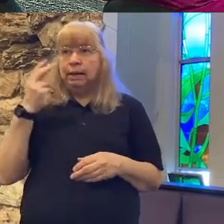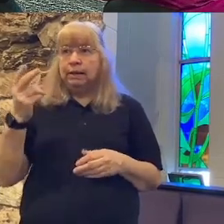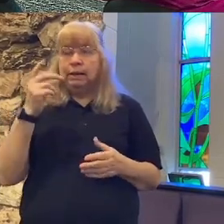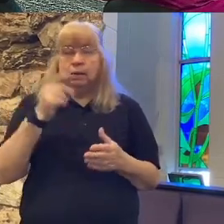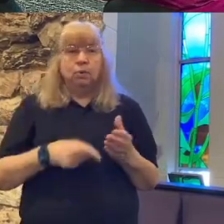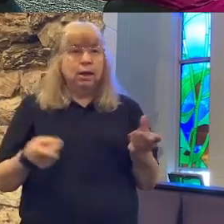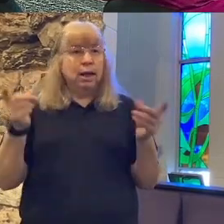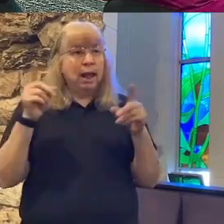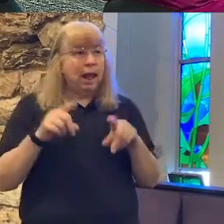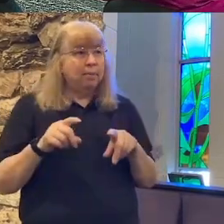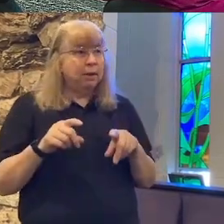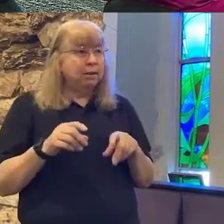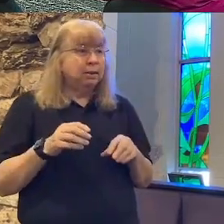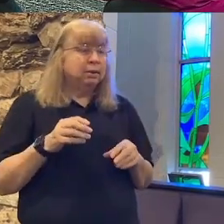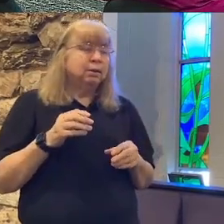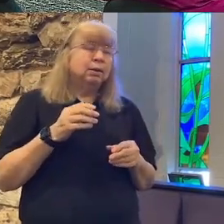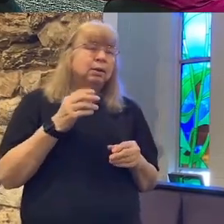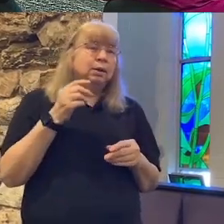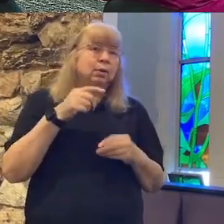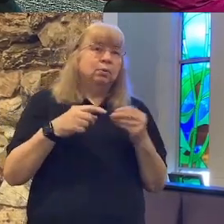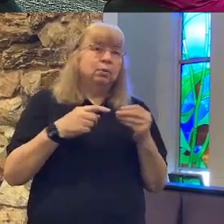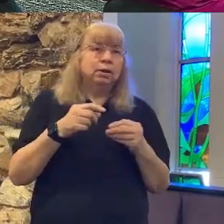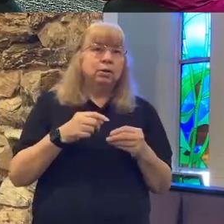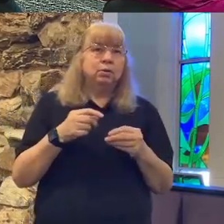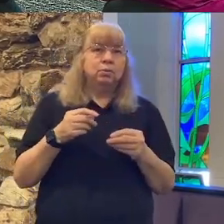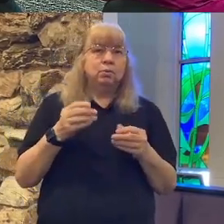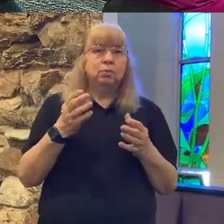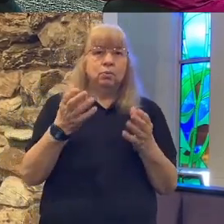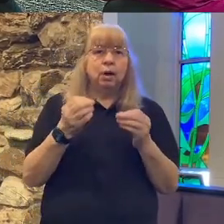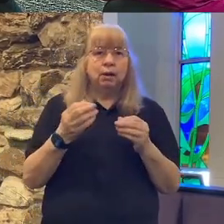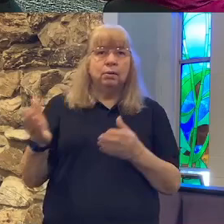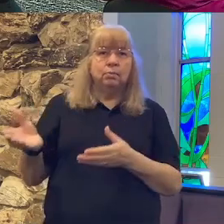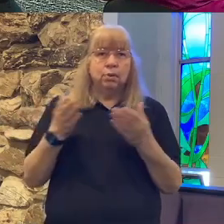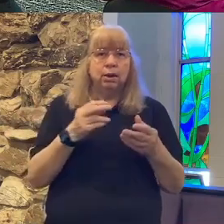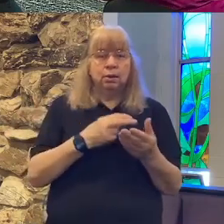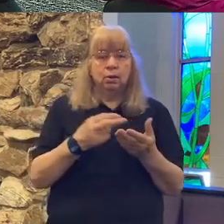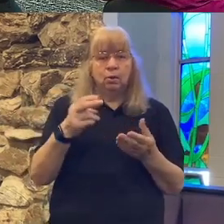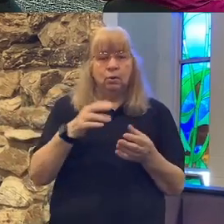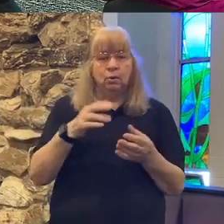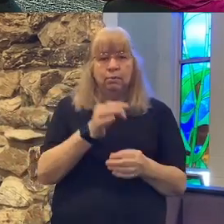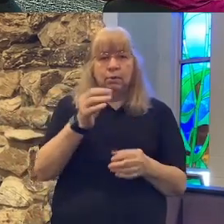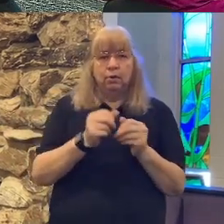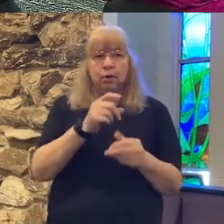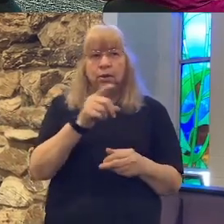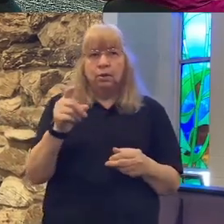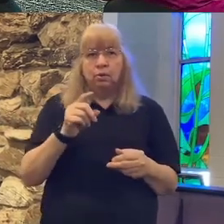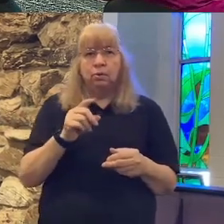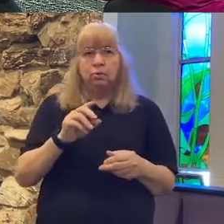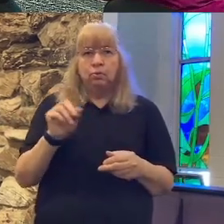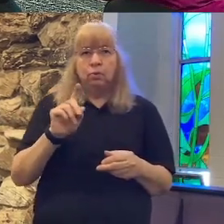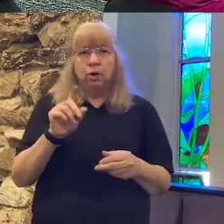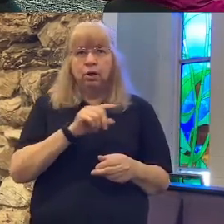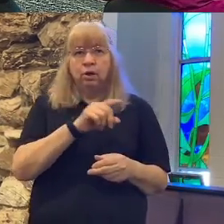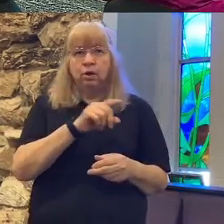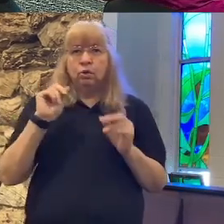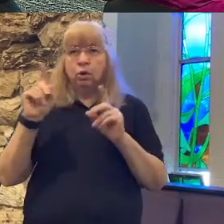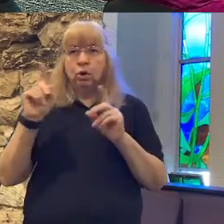happens when you are intentional about bringing the Holy Spirit with you wherever you go. All right? Think we can do